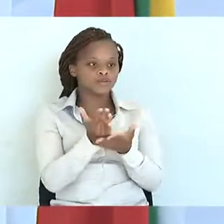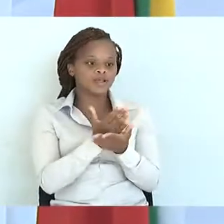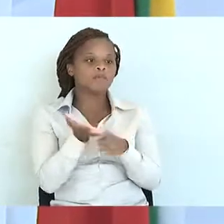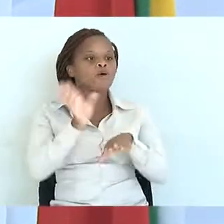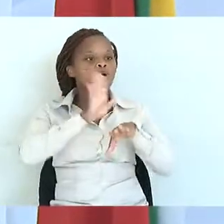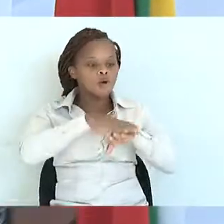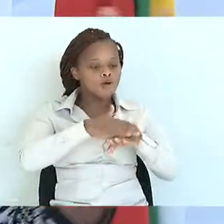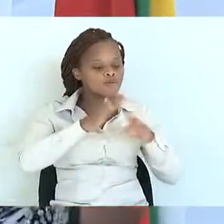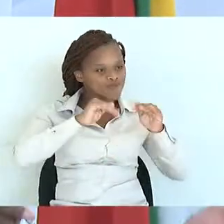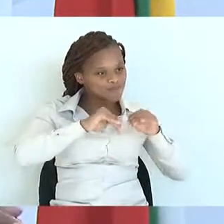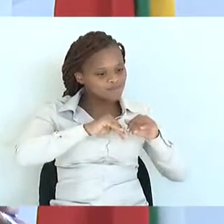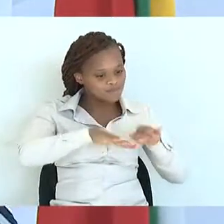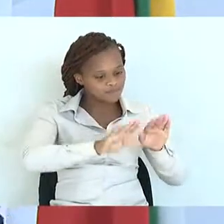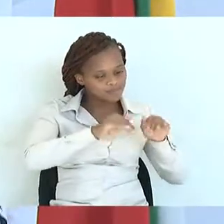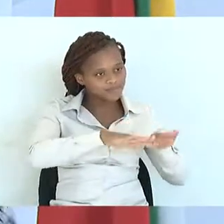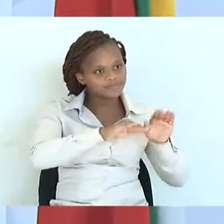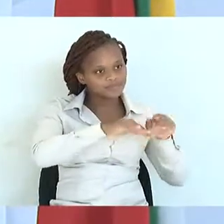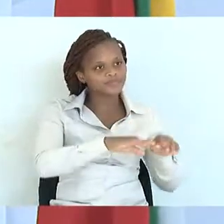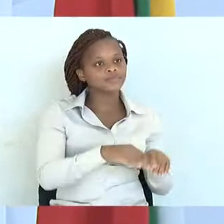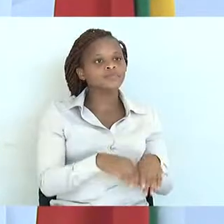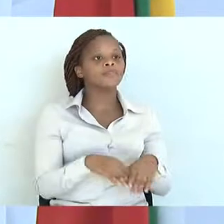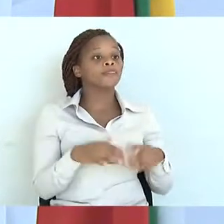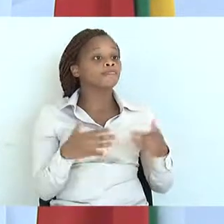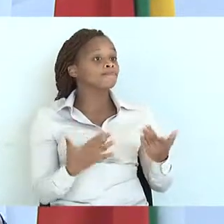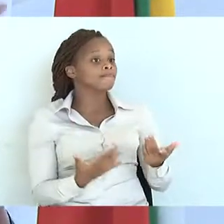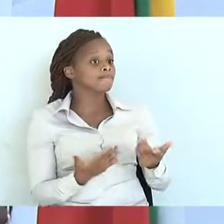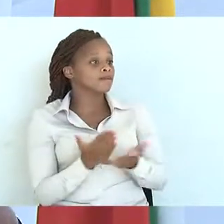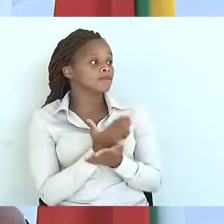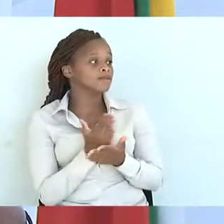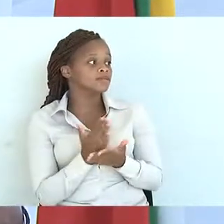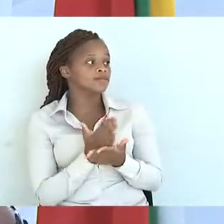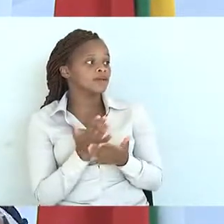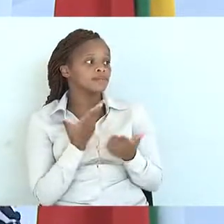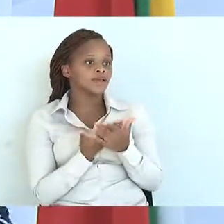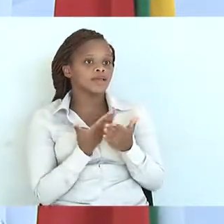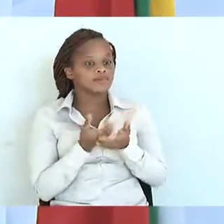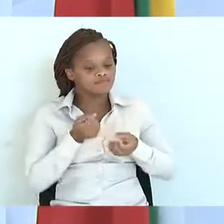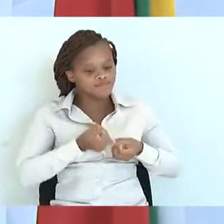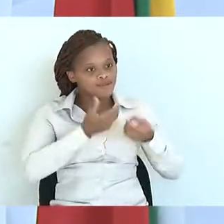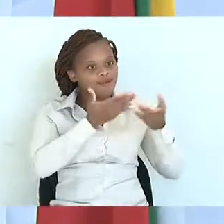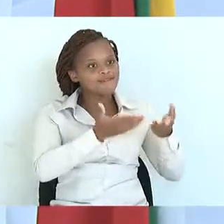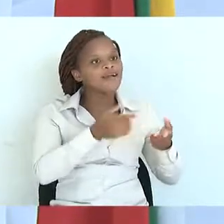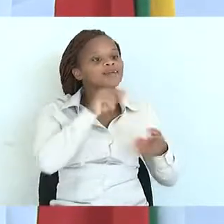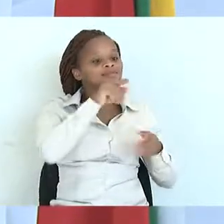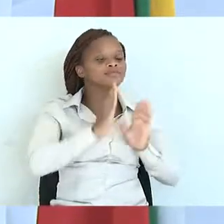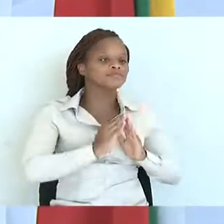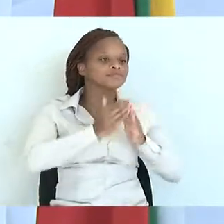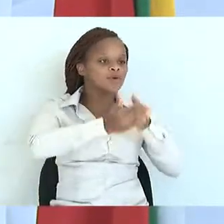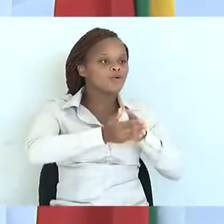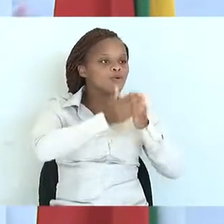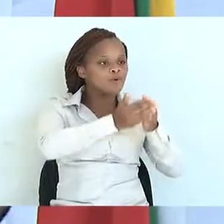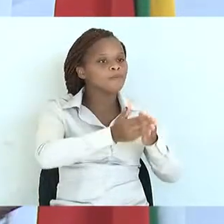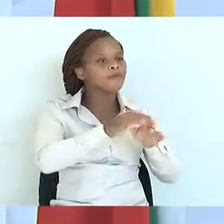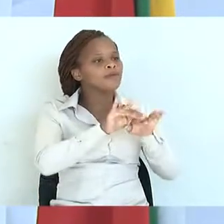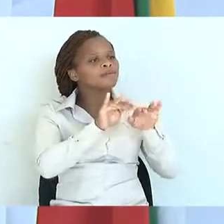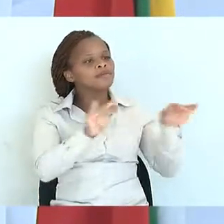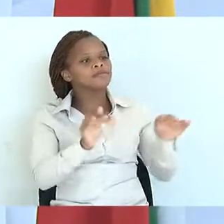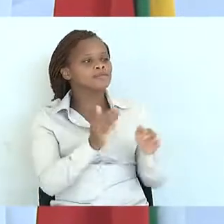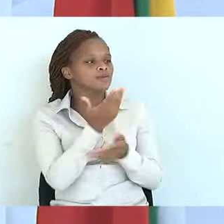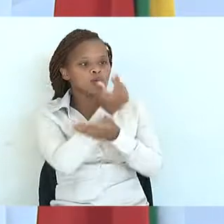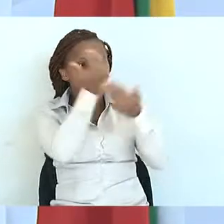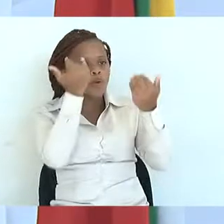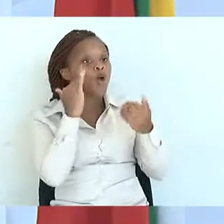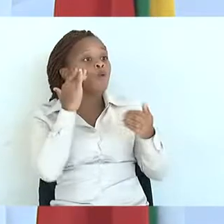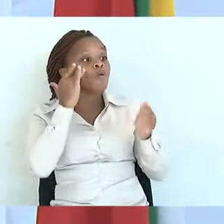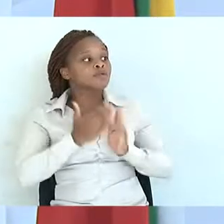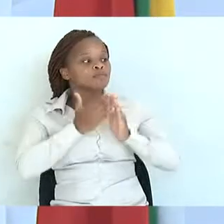B&Bs and whatever banga benefit, but abanye they will provide kumikhumbi. Abantu abaningi abazi ukuthi imikhumbi mayiza mayifika